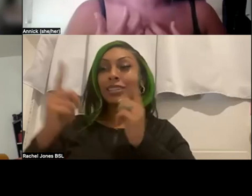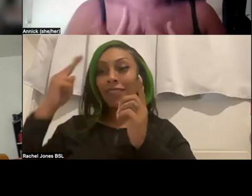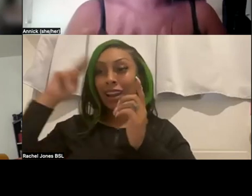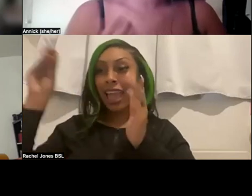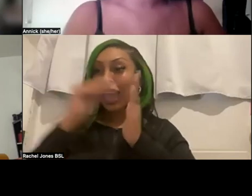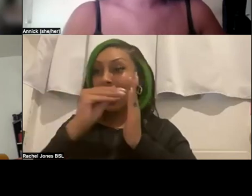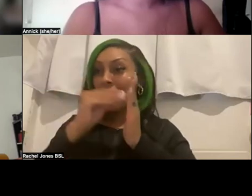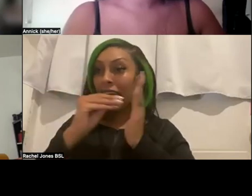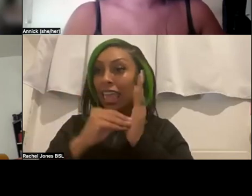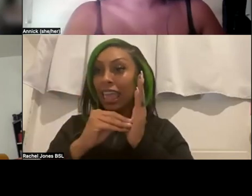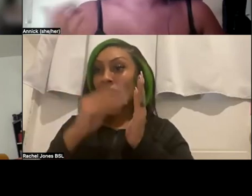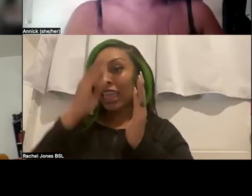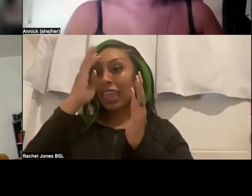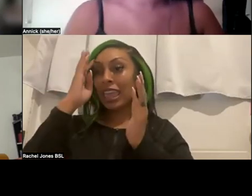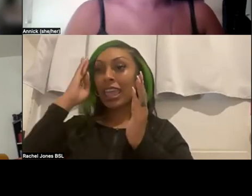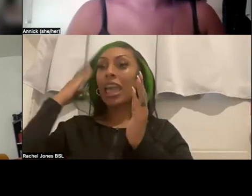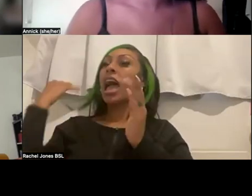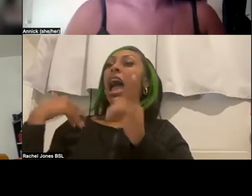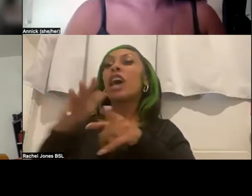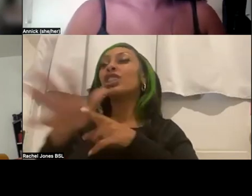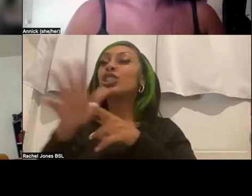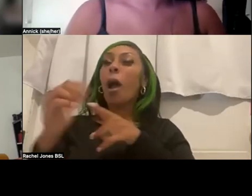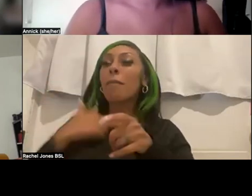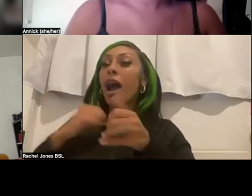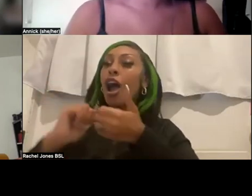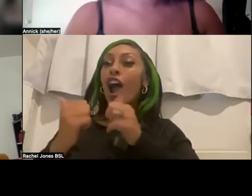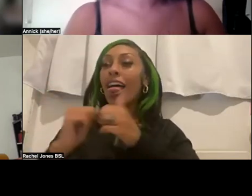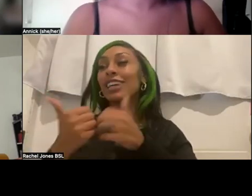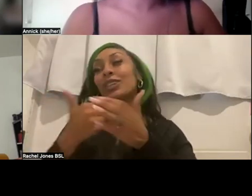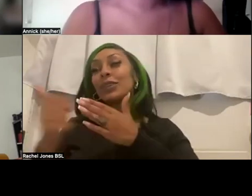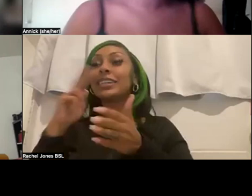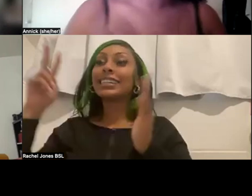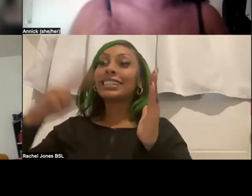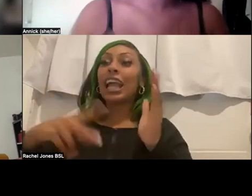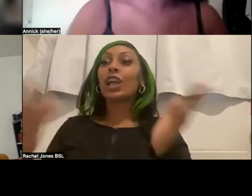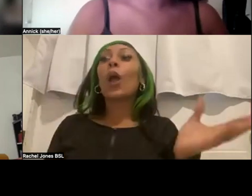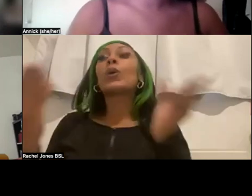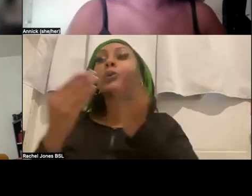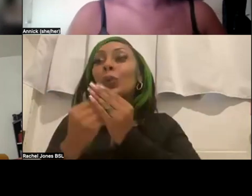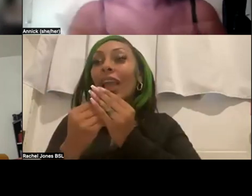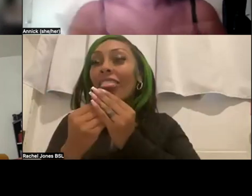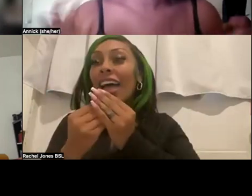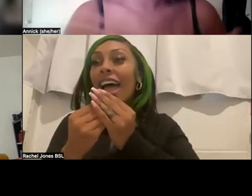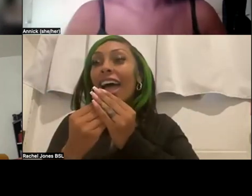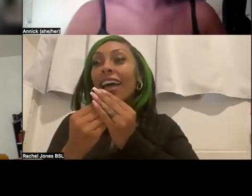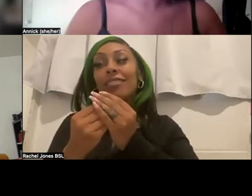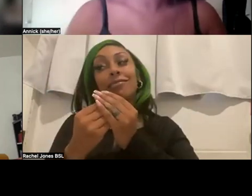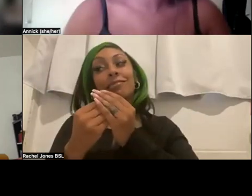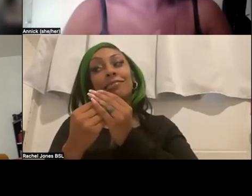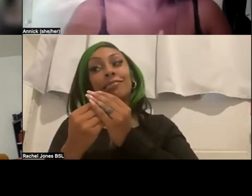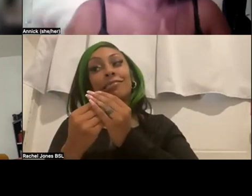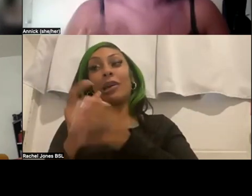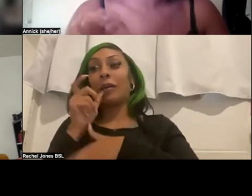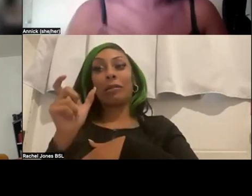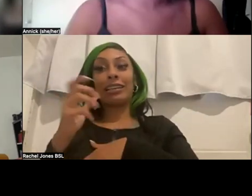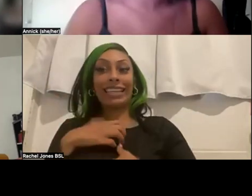I like to joke with my colleagues that usually when you see the word together and togetherness, it's a bit scary, because usually